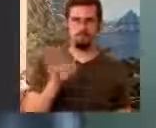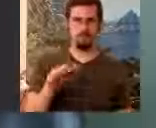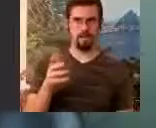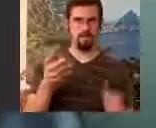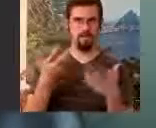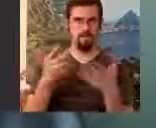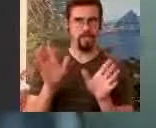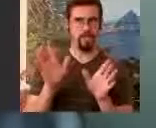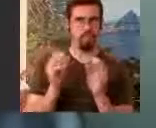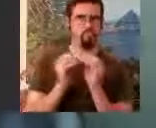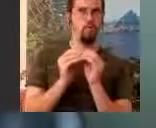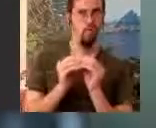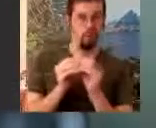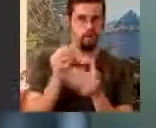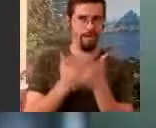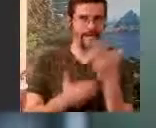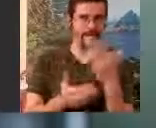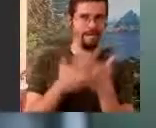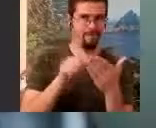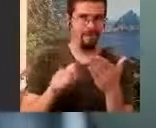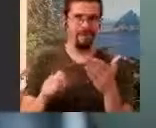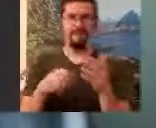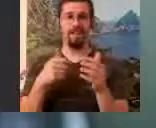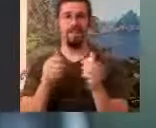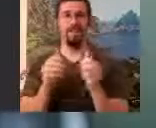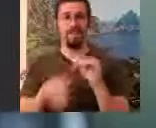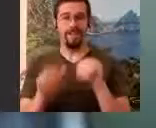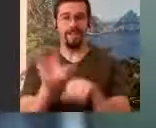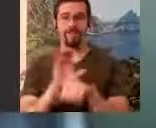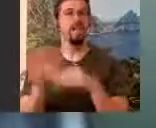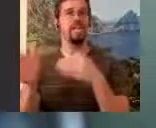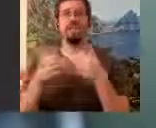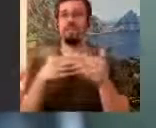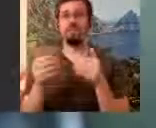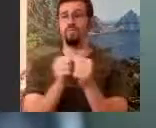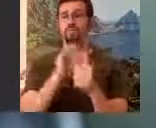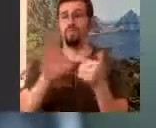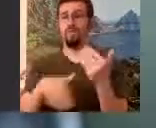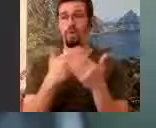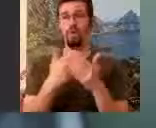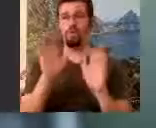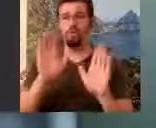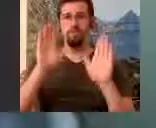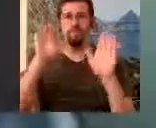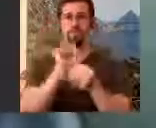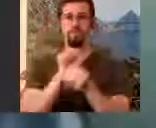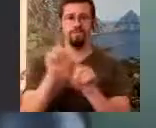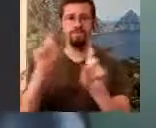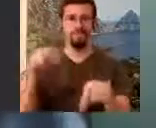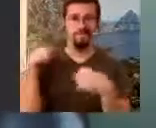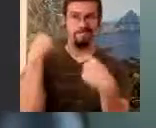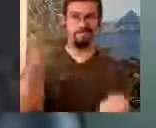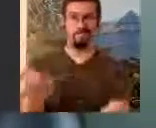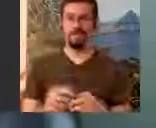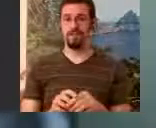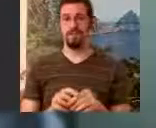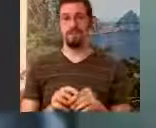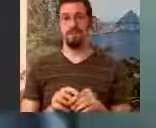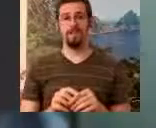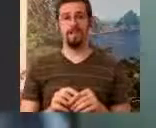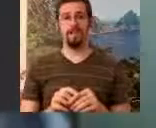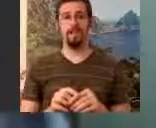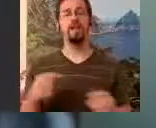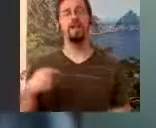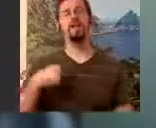computer? Even after all the incredible work that's been done since then, it's still true. Yeah.